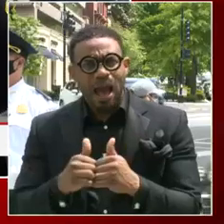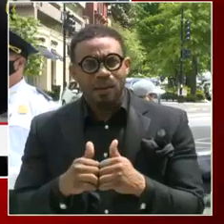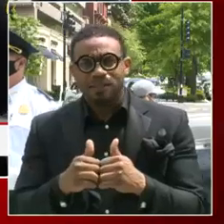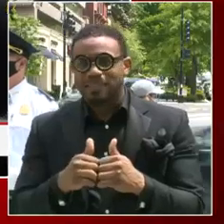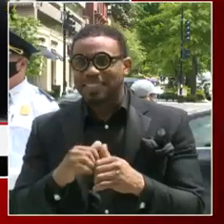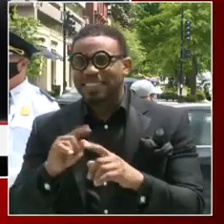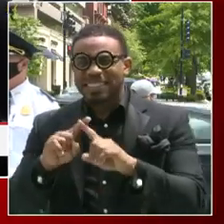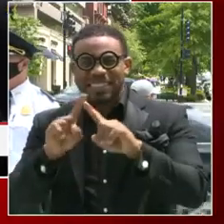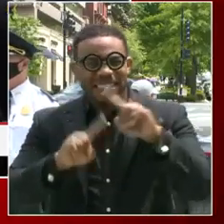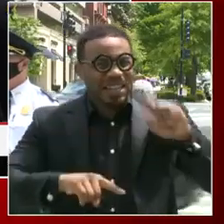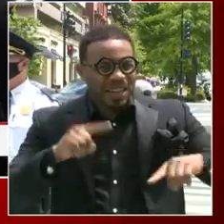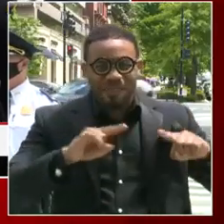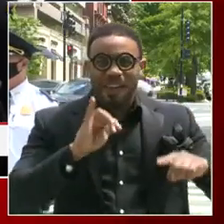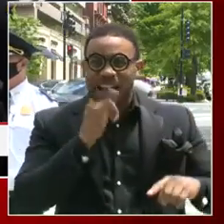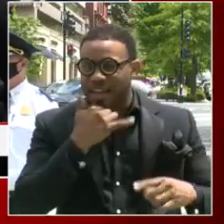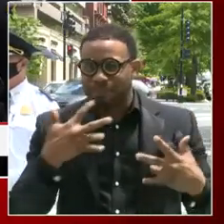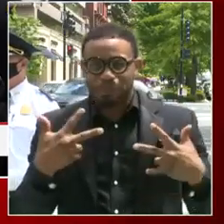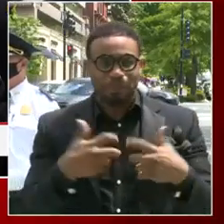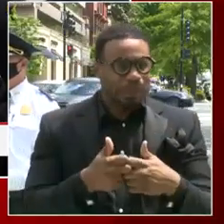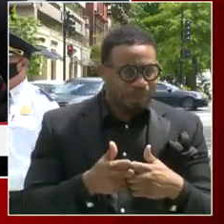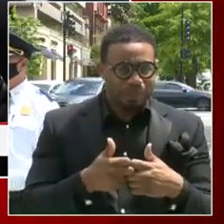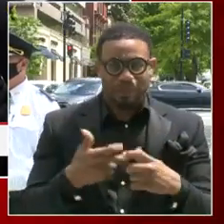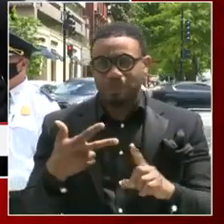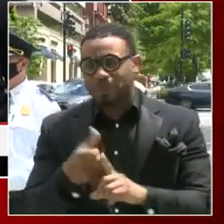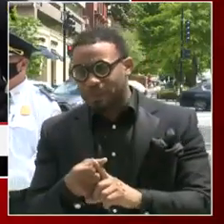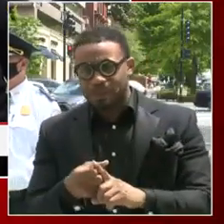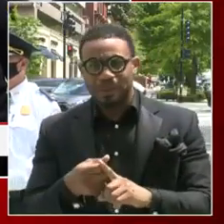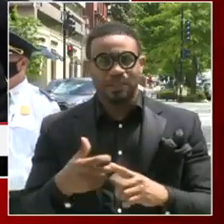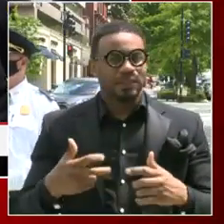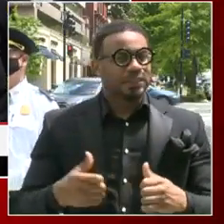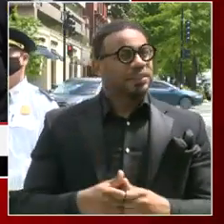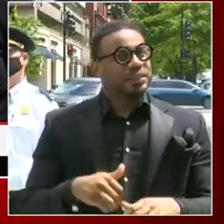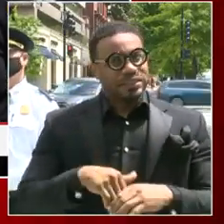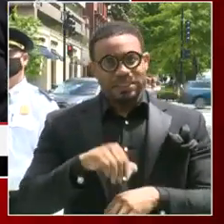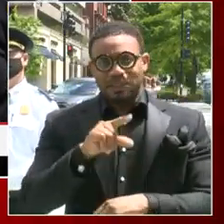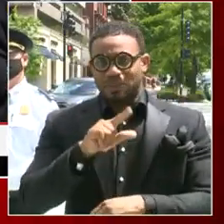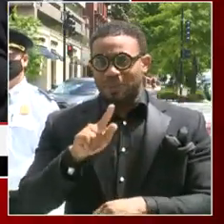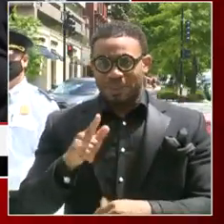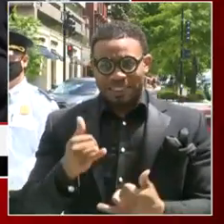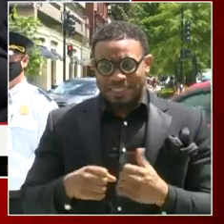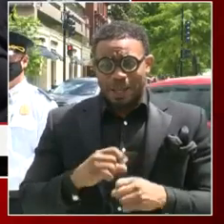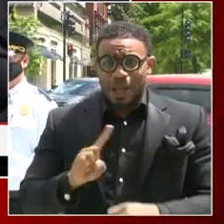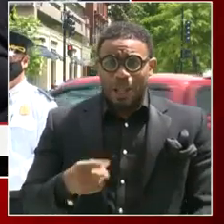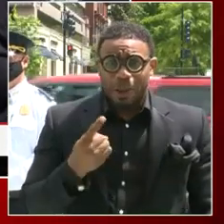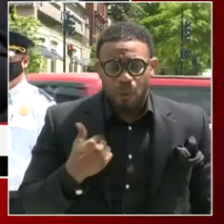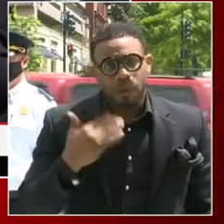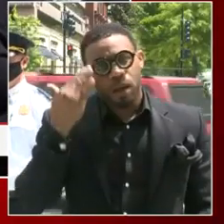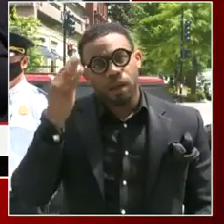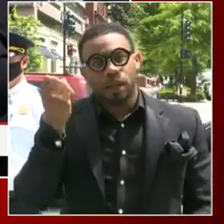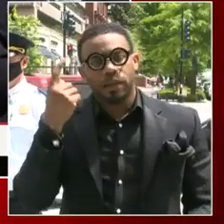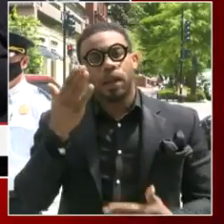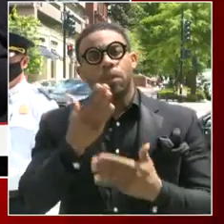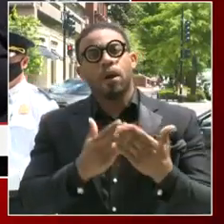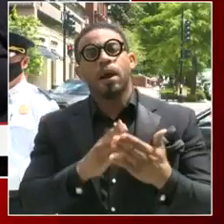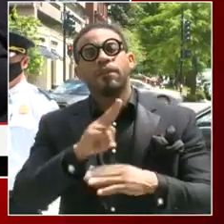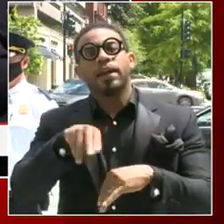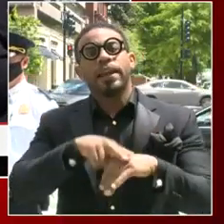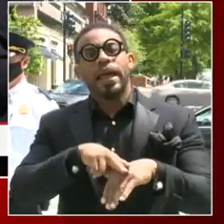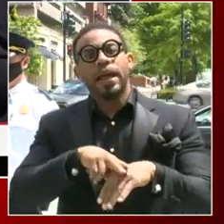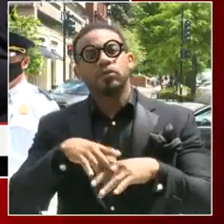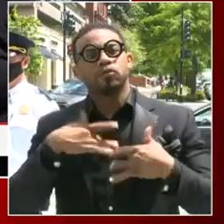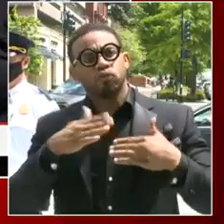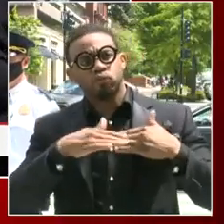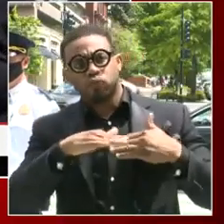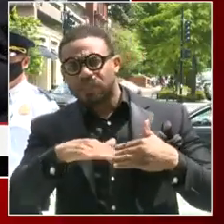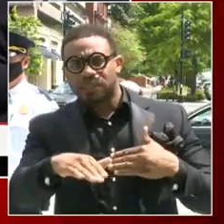experienced on our roadways in 2021. We do understand that it's part of a national